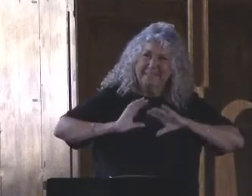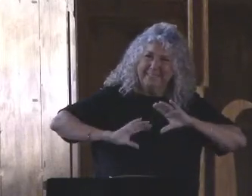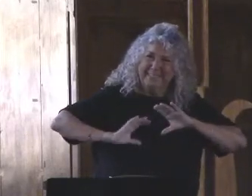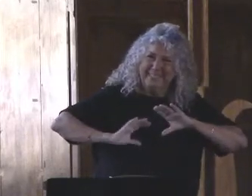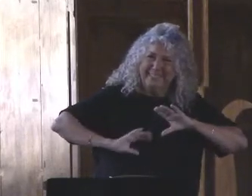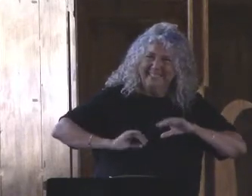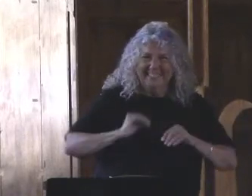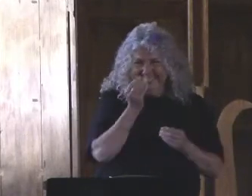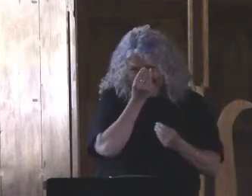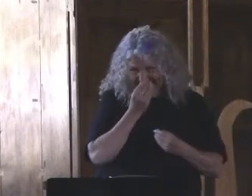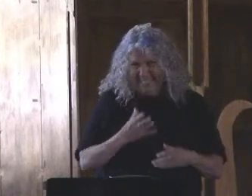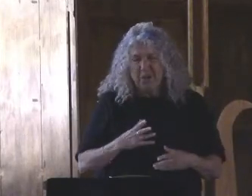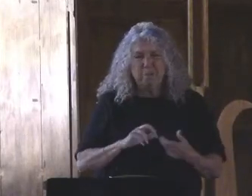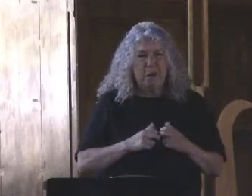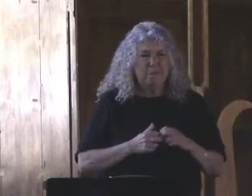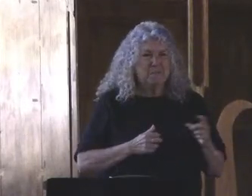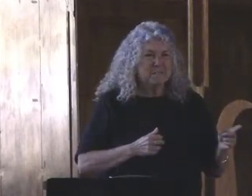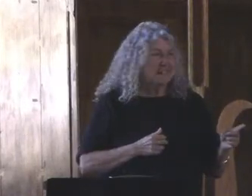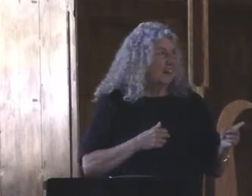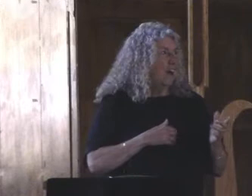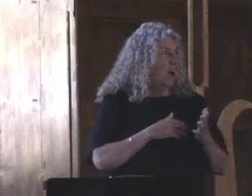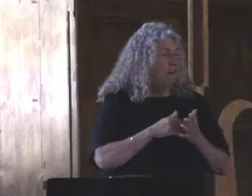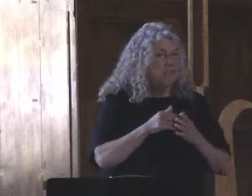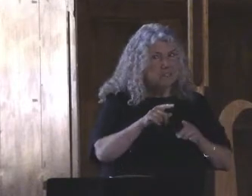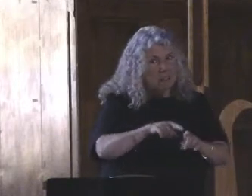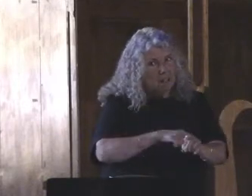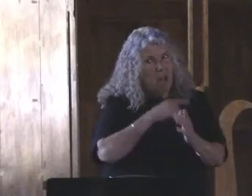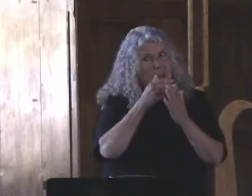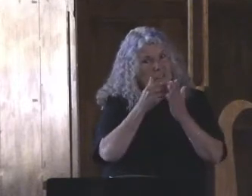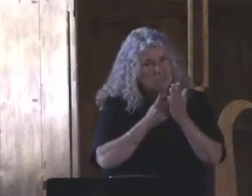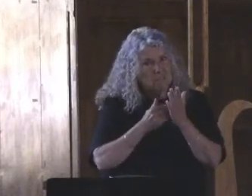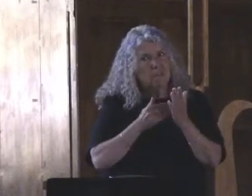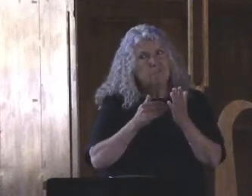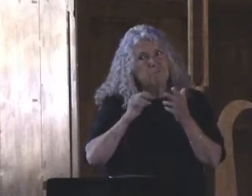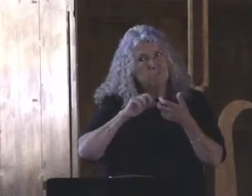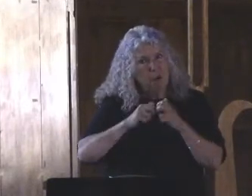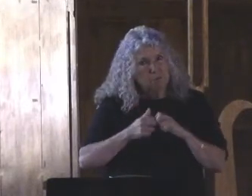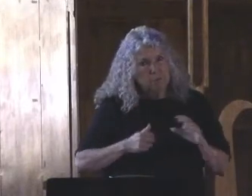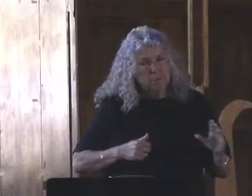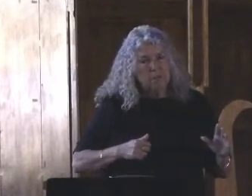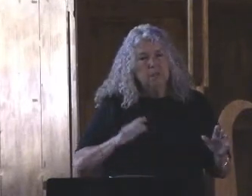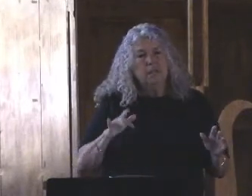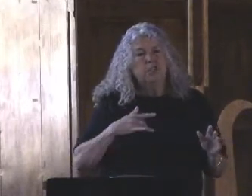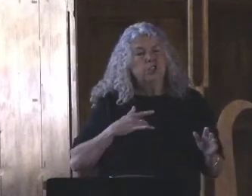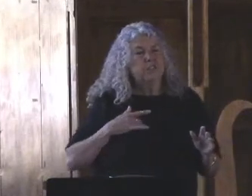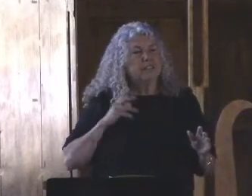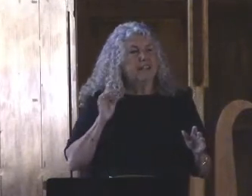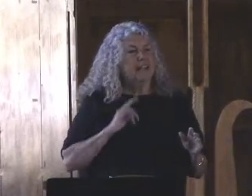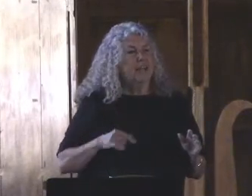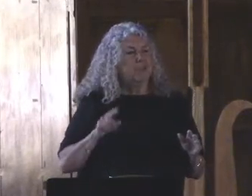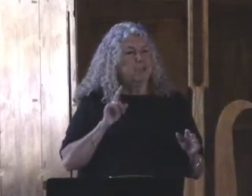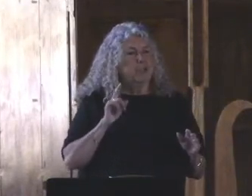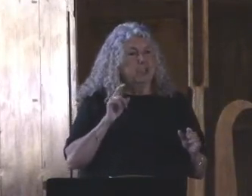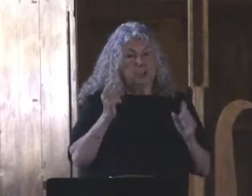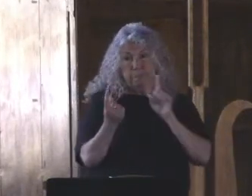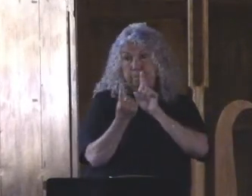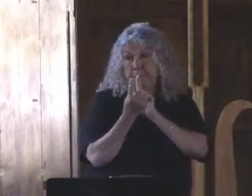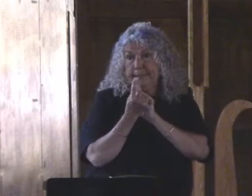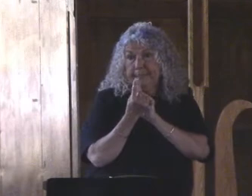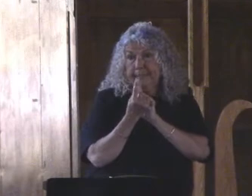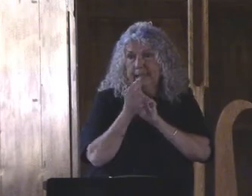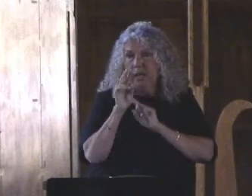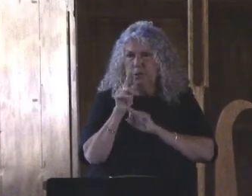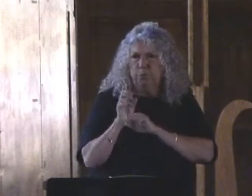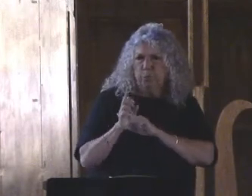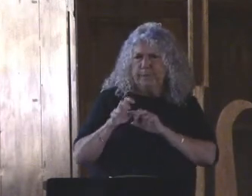tell me her troubles. Often, it's quite a long list. She feels sometimes like everyone she meets is rude